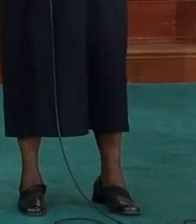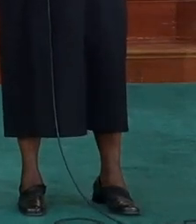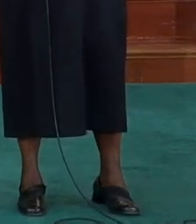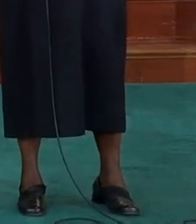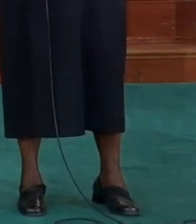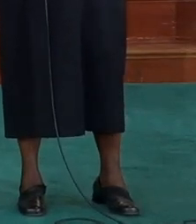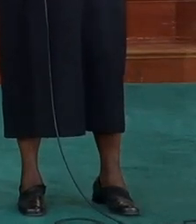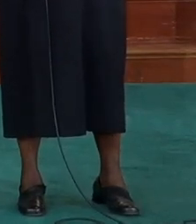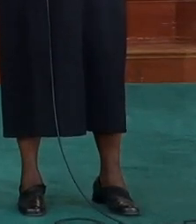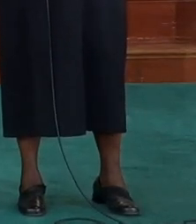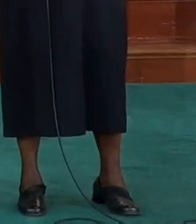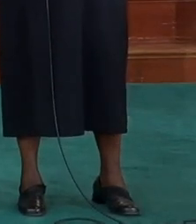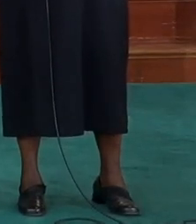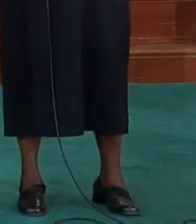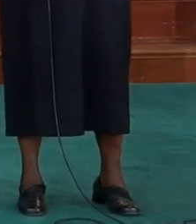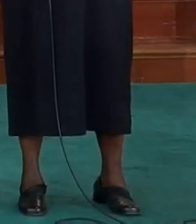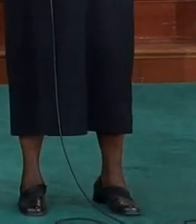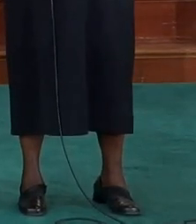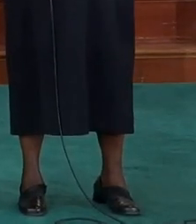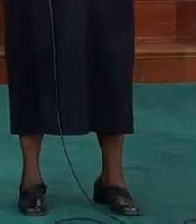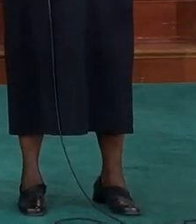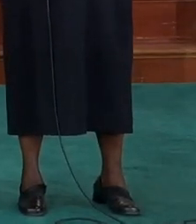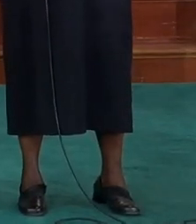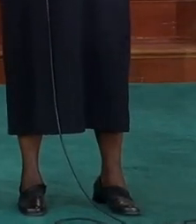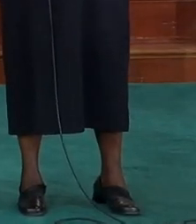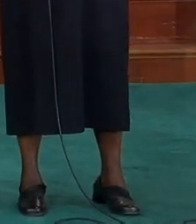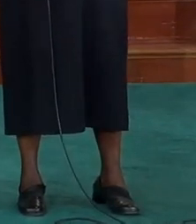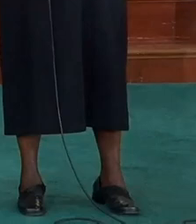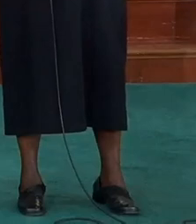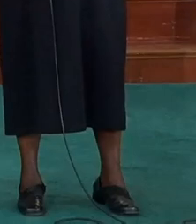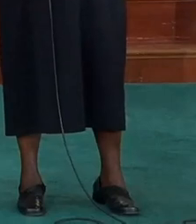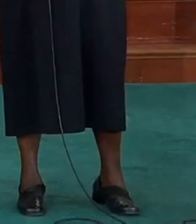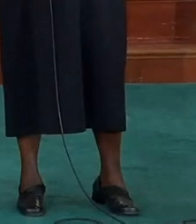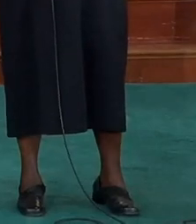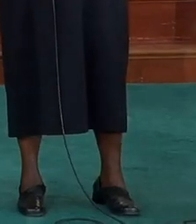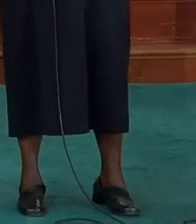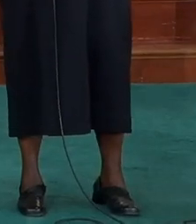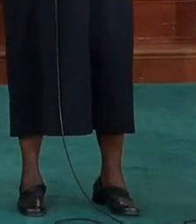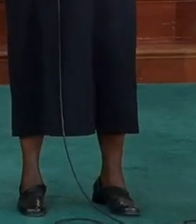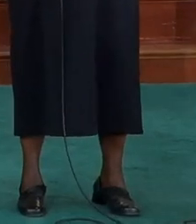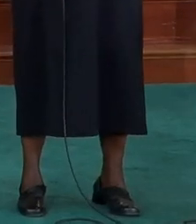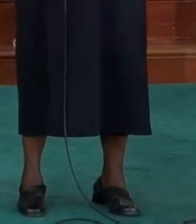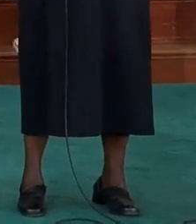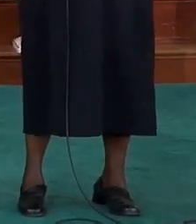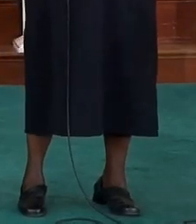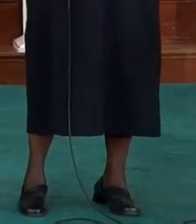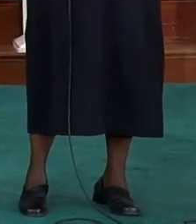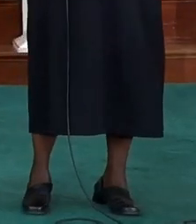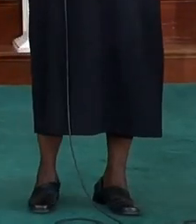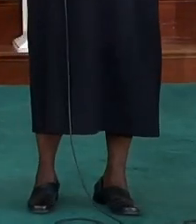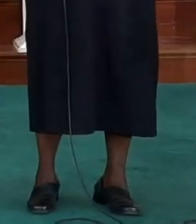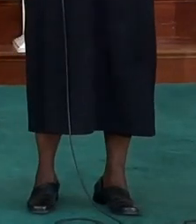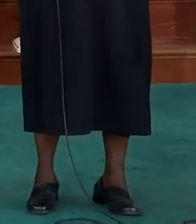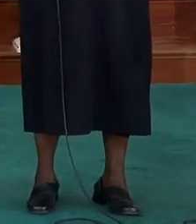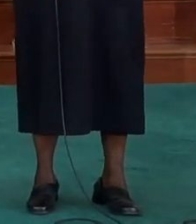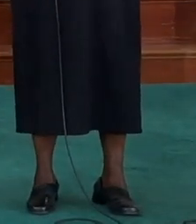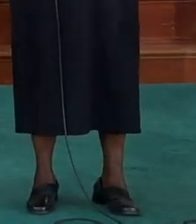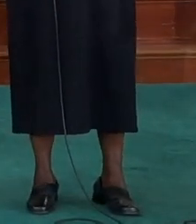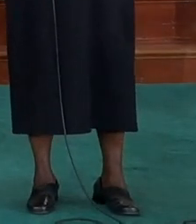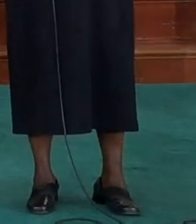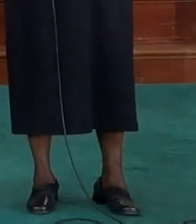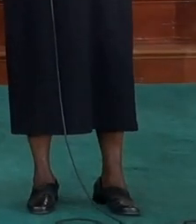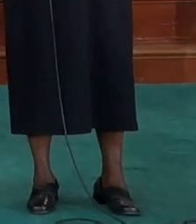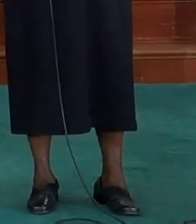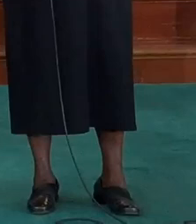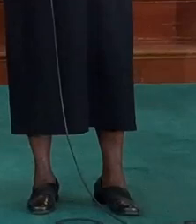hand and come. Hey, you have a son not baptized, a daughter not baptized. Come with your children. Come with your children.